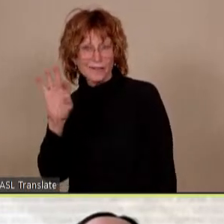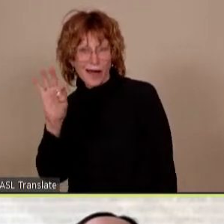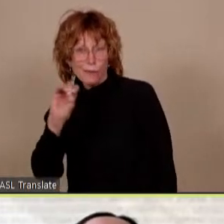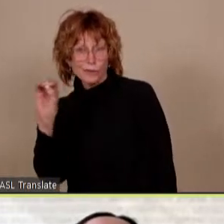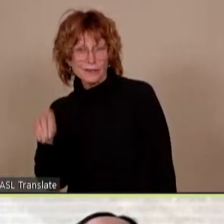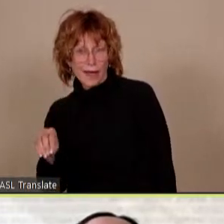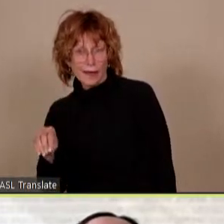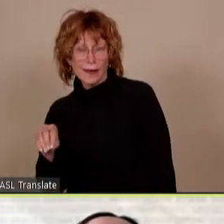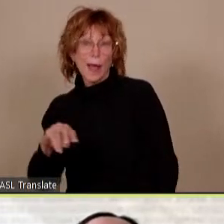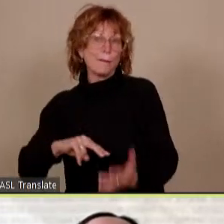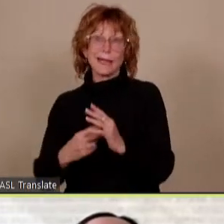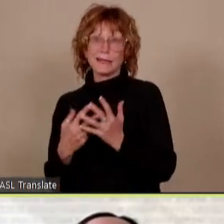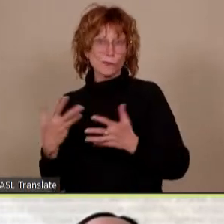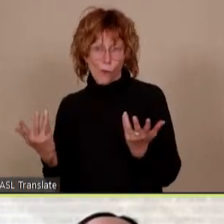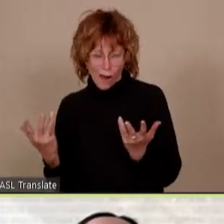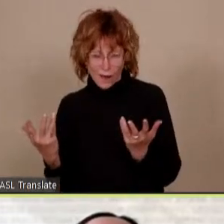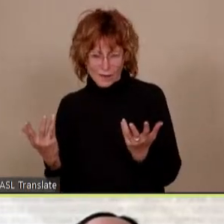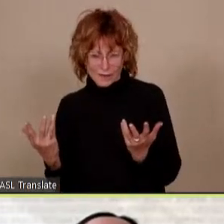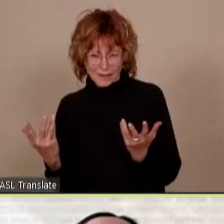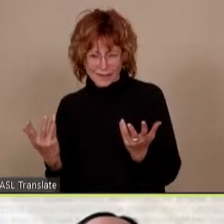12.59%, which means that